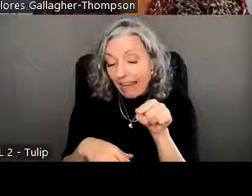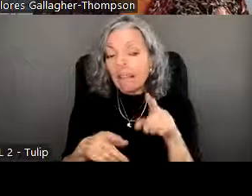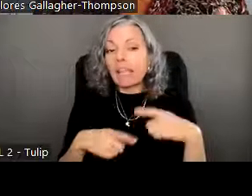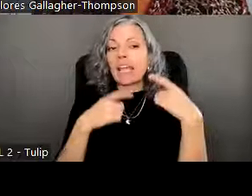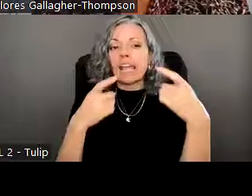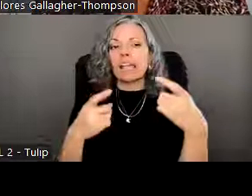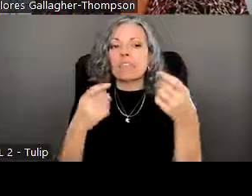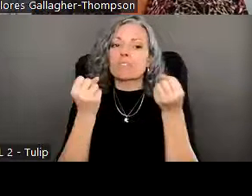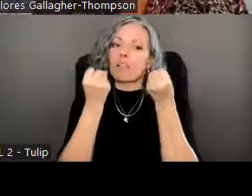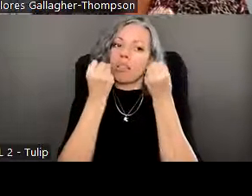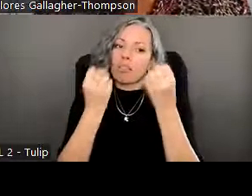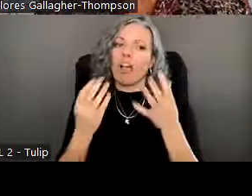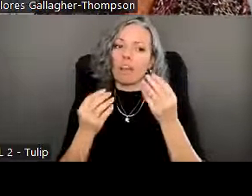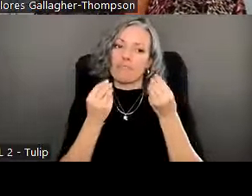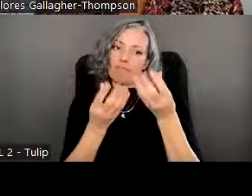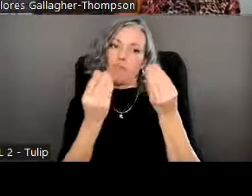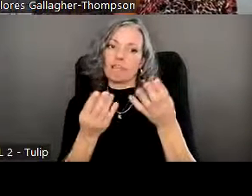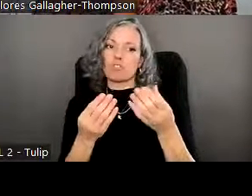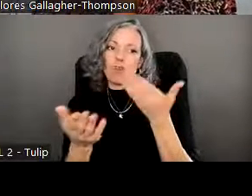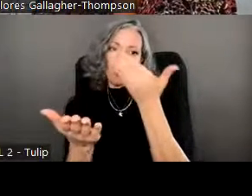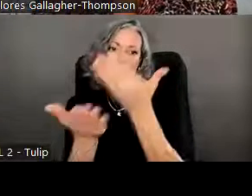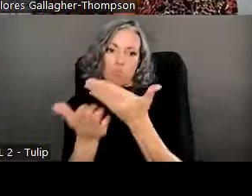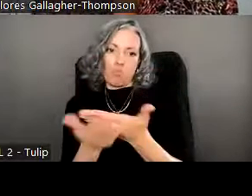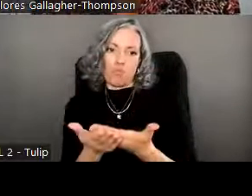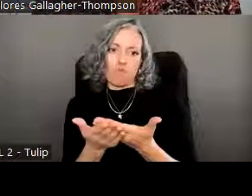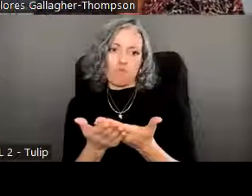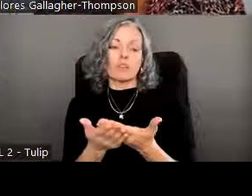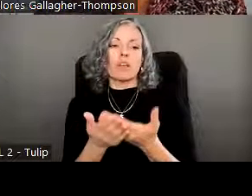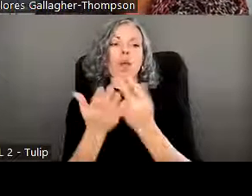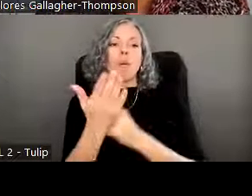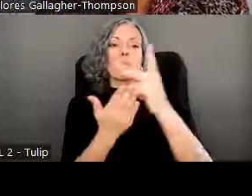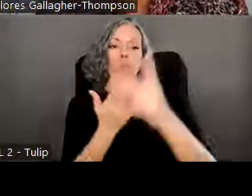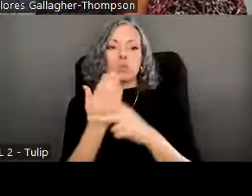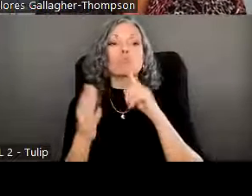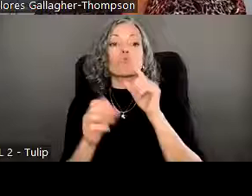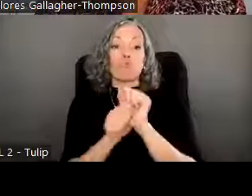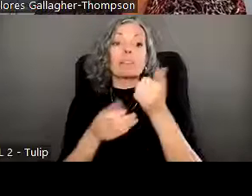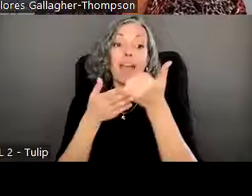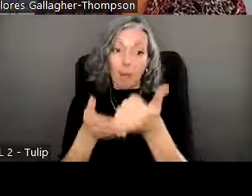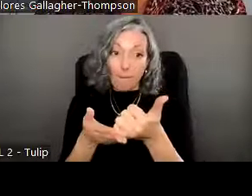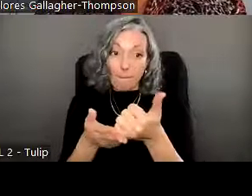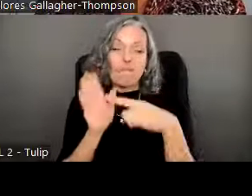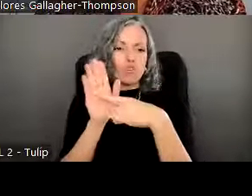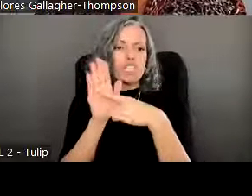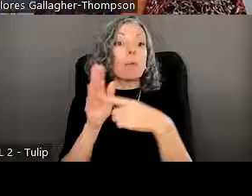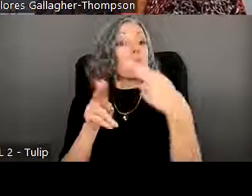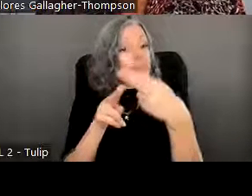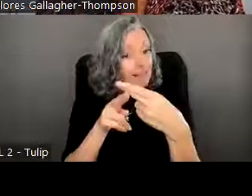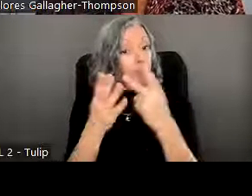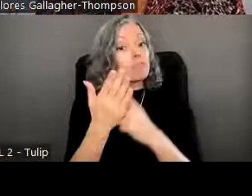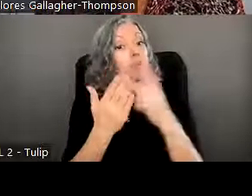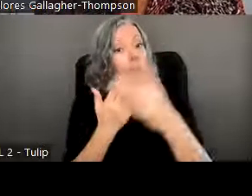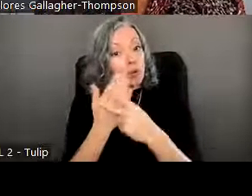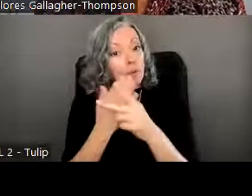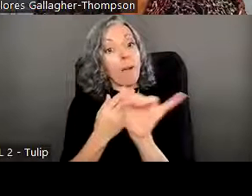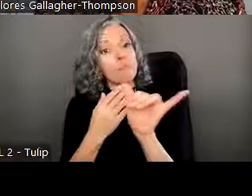a lot of information about evidence-based programs. And for example, not only the name of the program, but